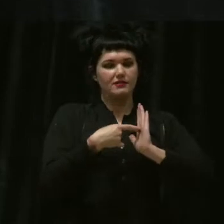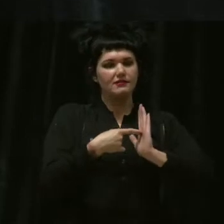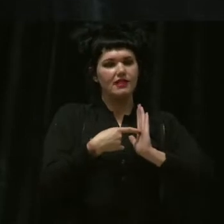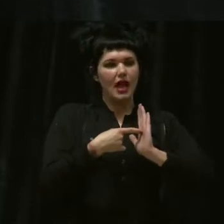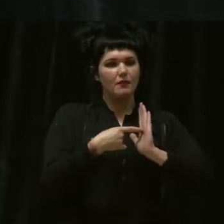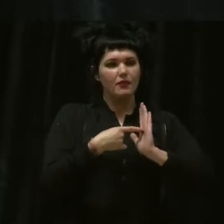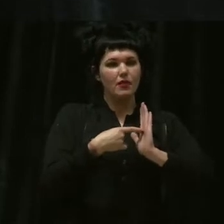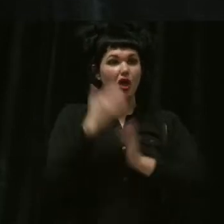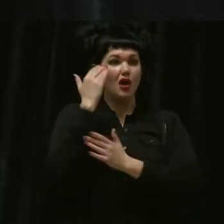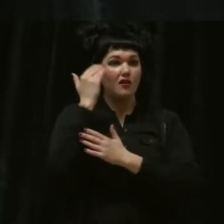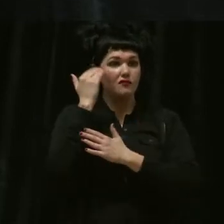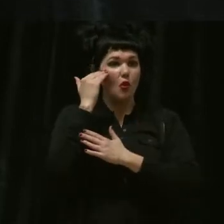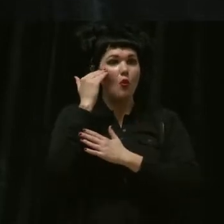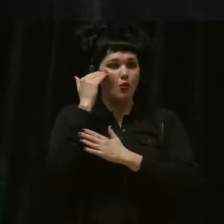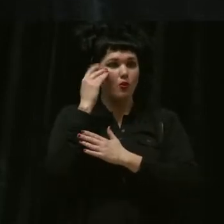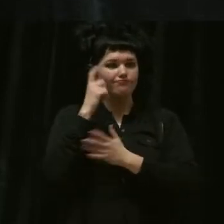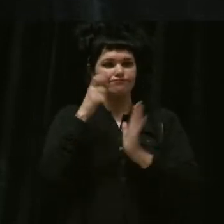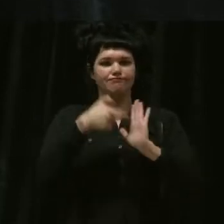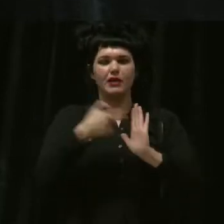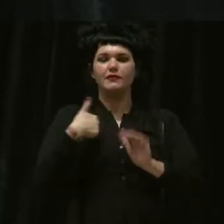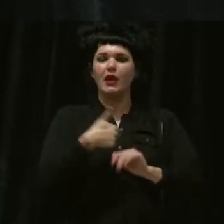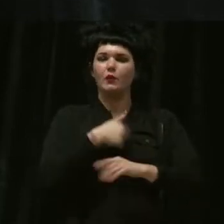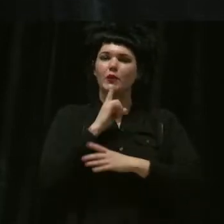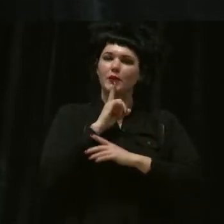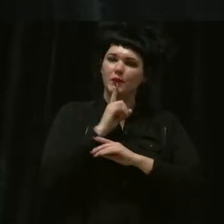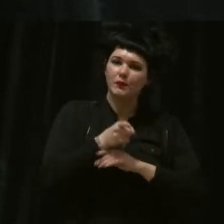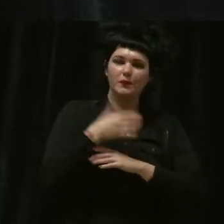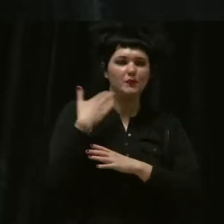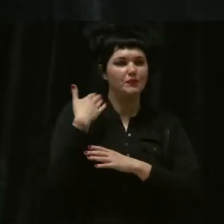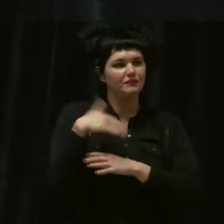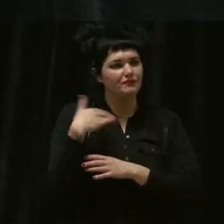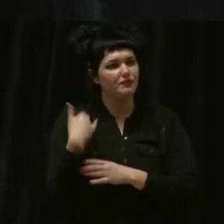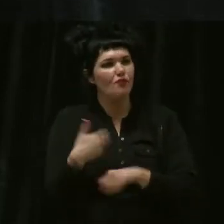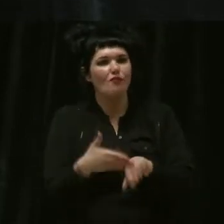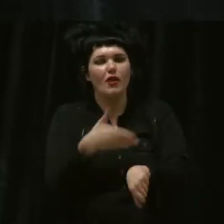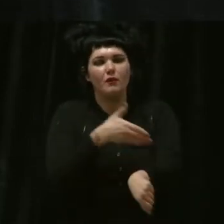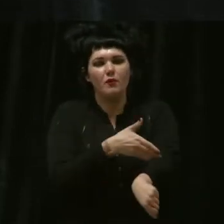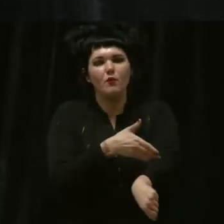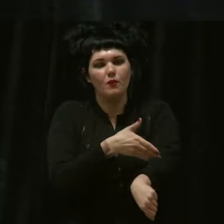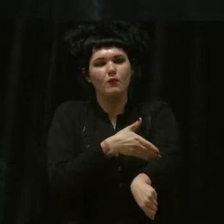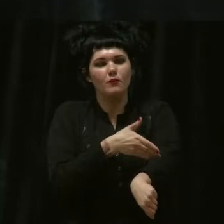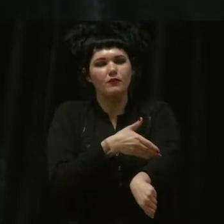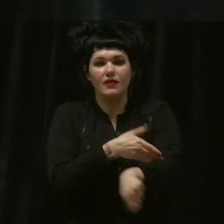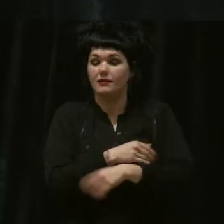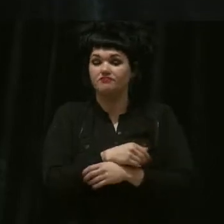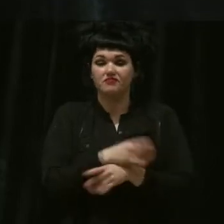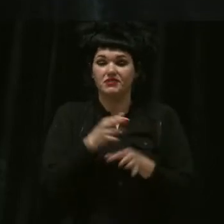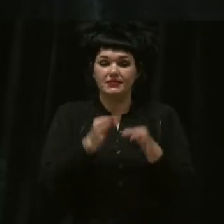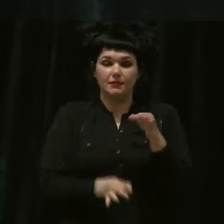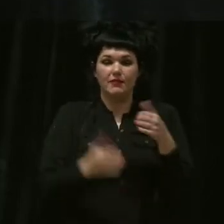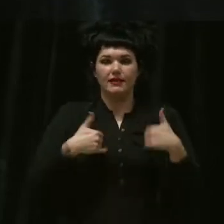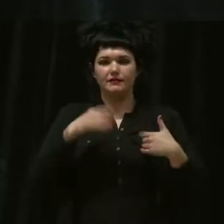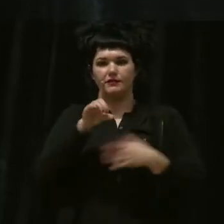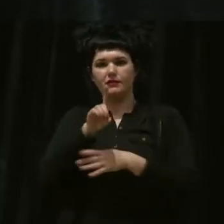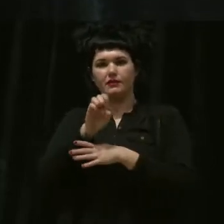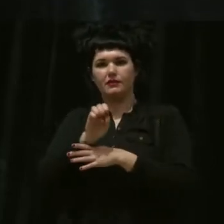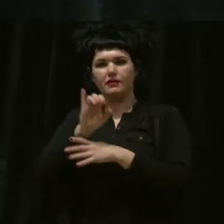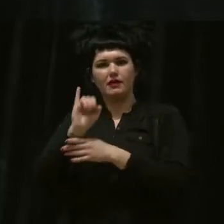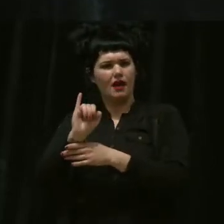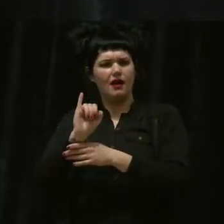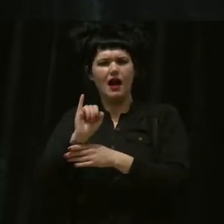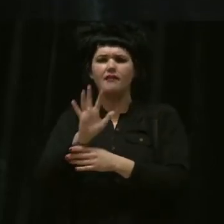we've made tremendous progress with regards to simply making DEI a part of the